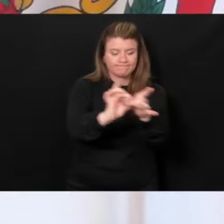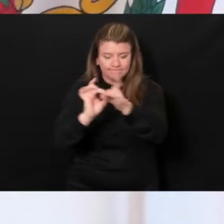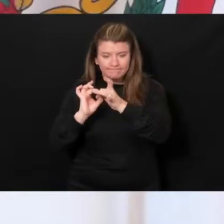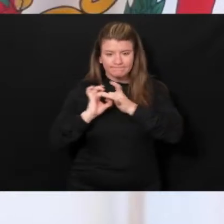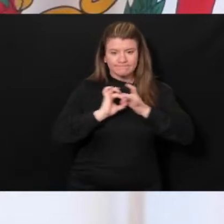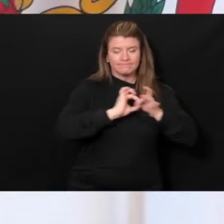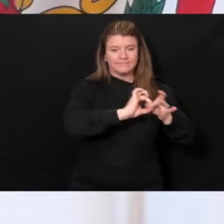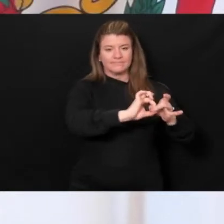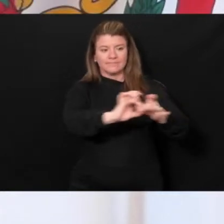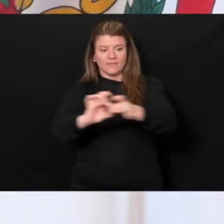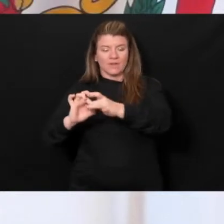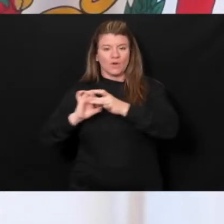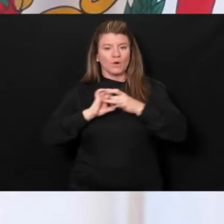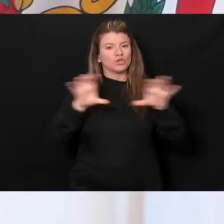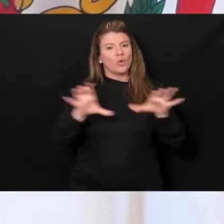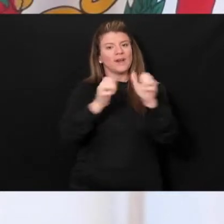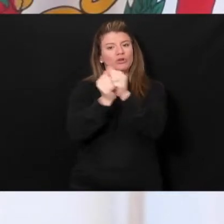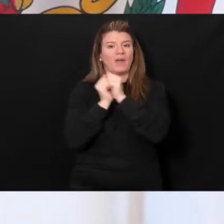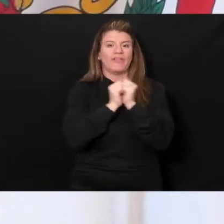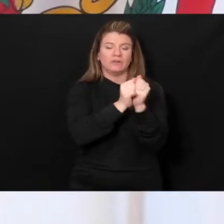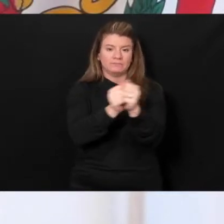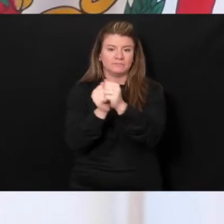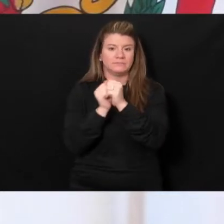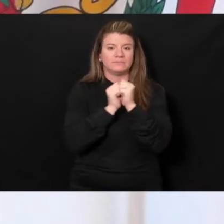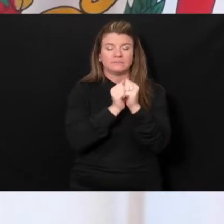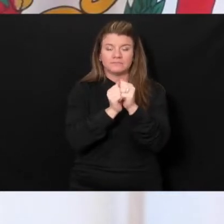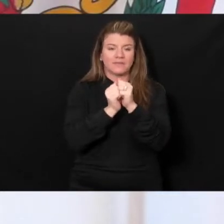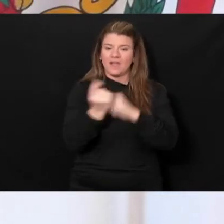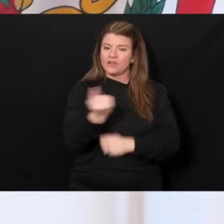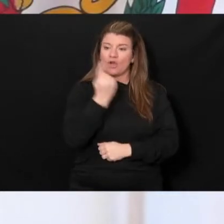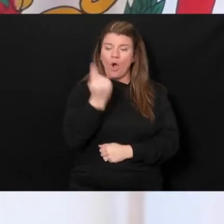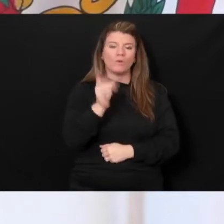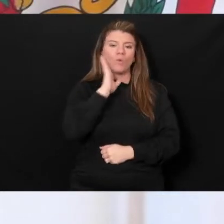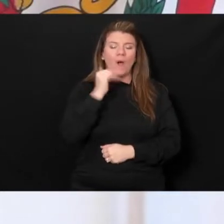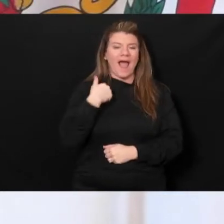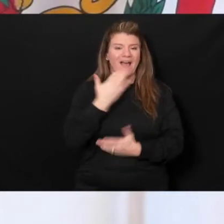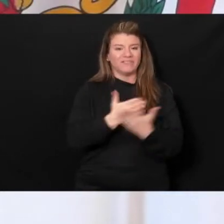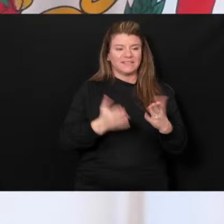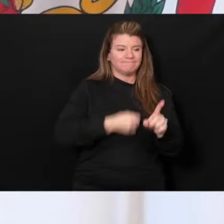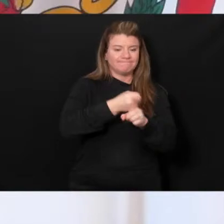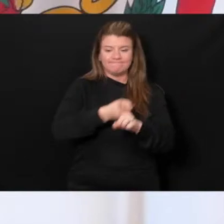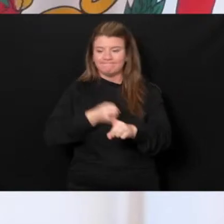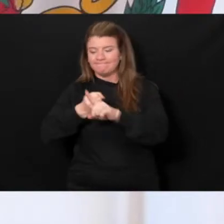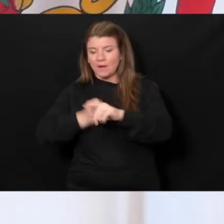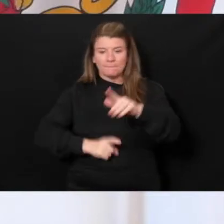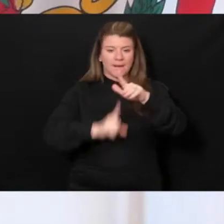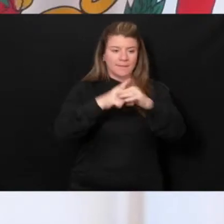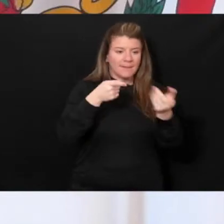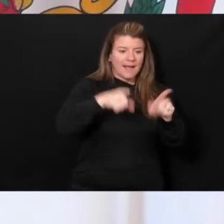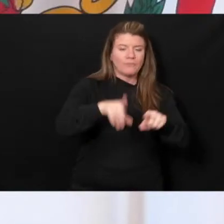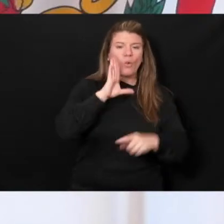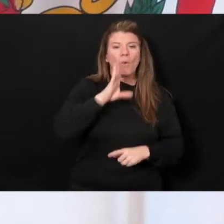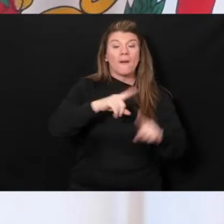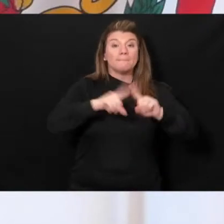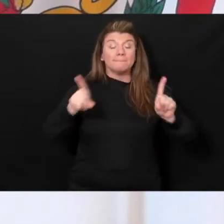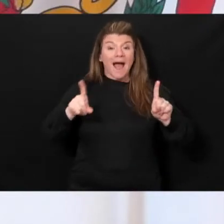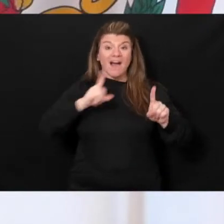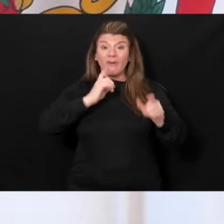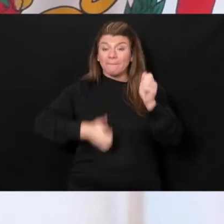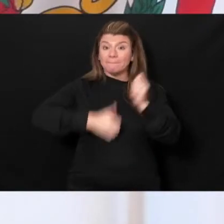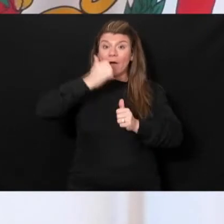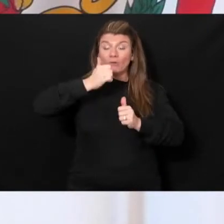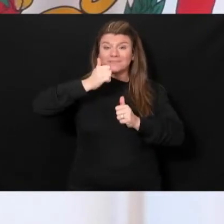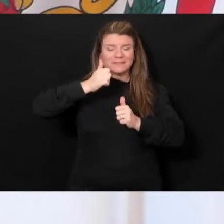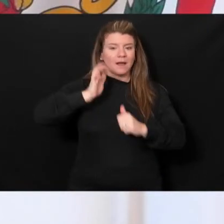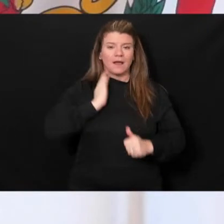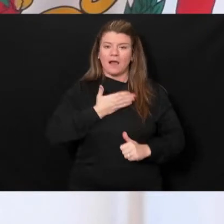rope, all of us pulling the rope together. You know, there's always going to be bumps and little bruises here and there, but for the most part, what a